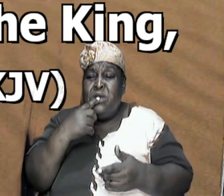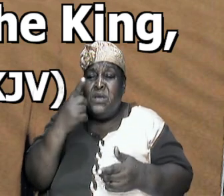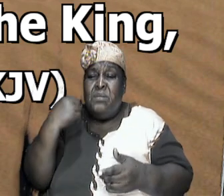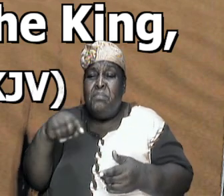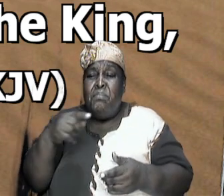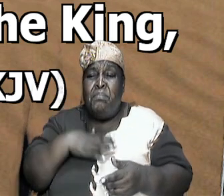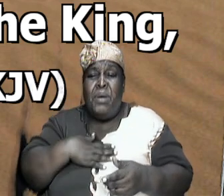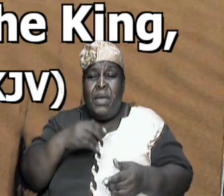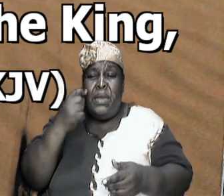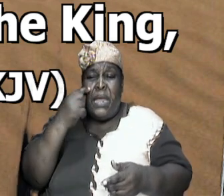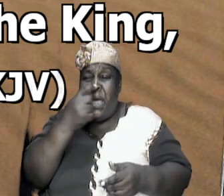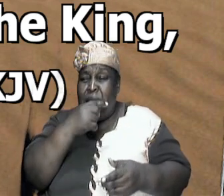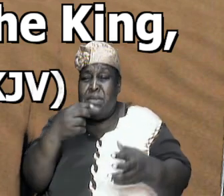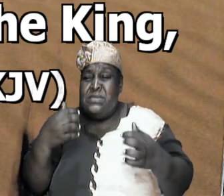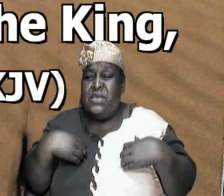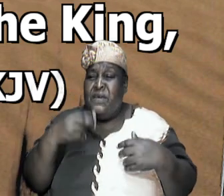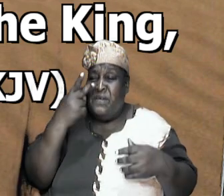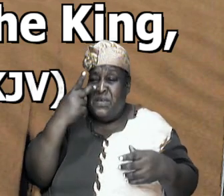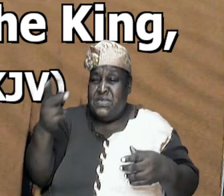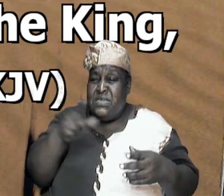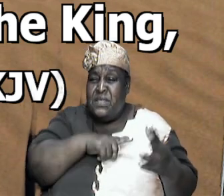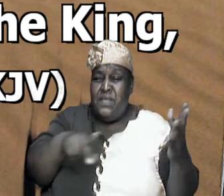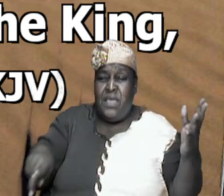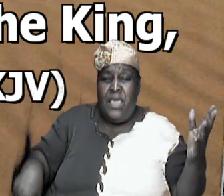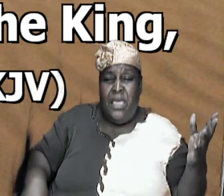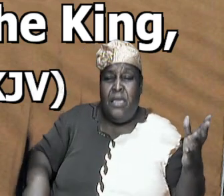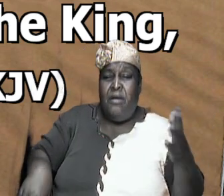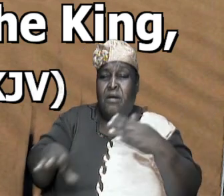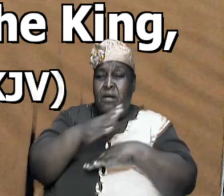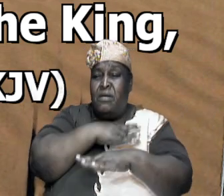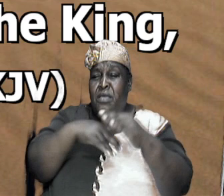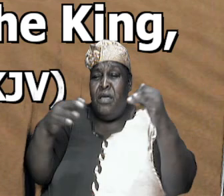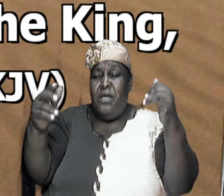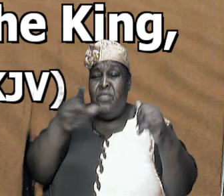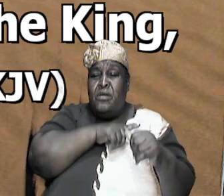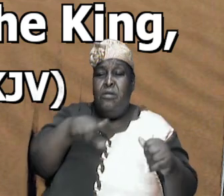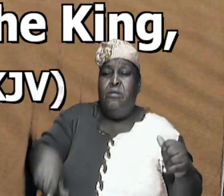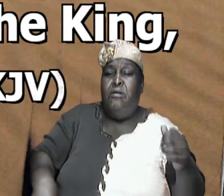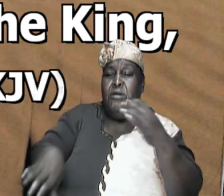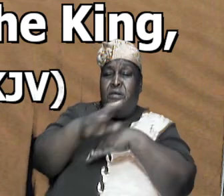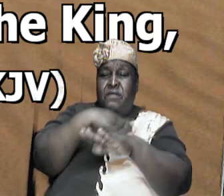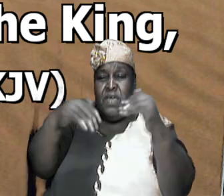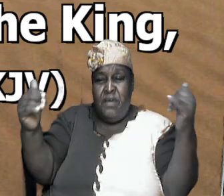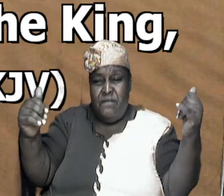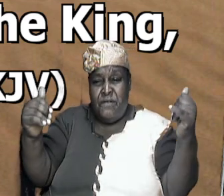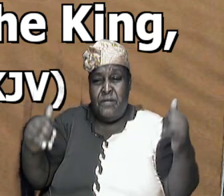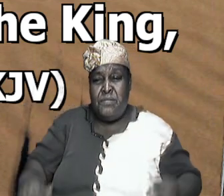And oftentimes, you know, it will lead to